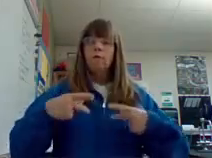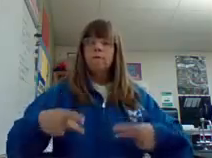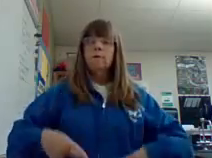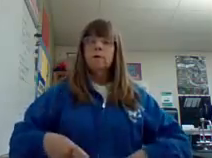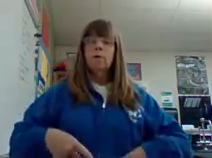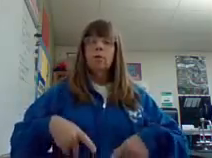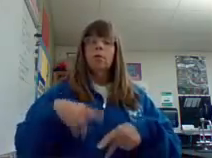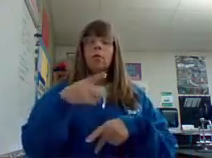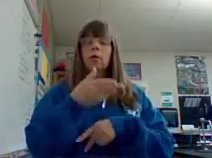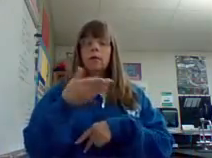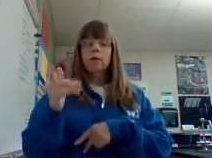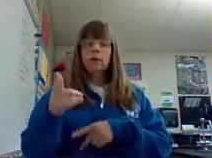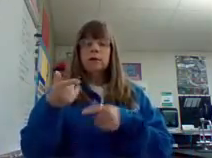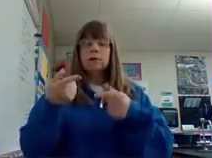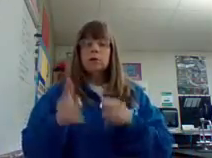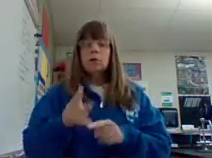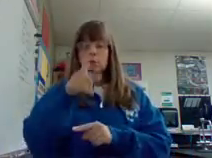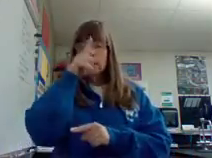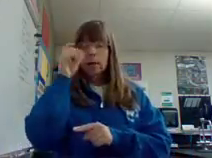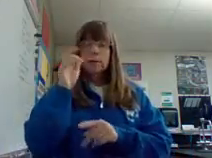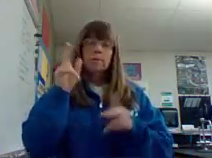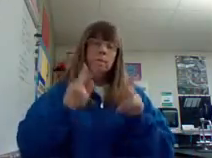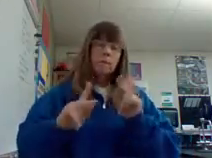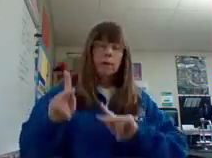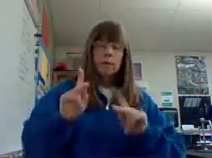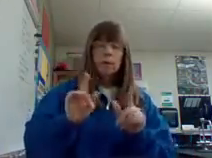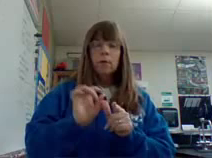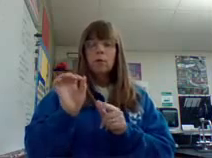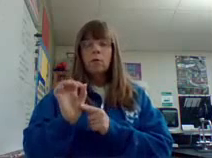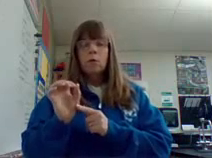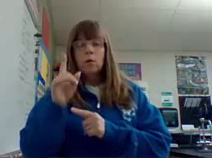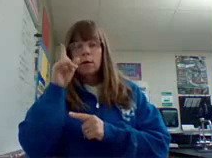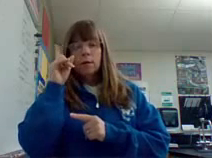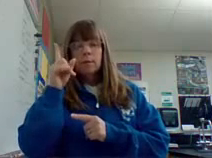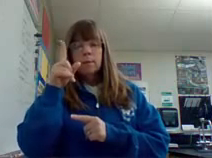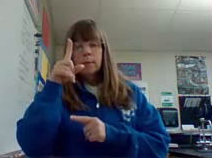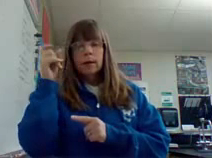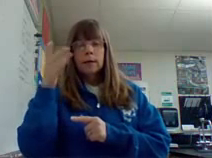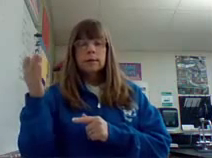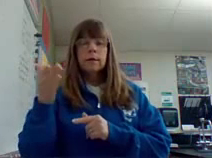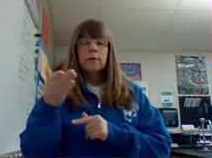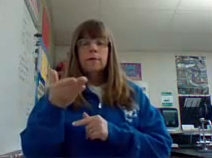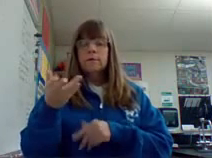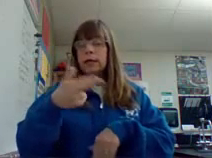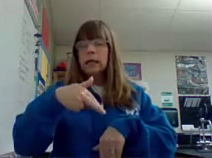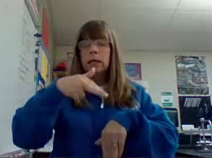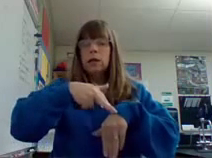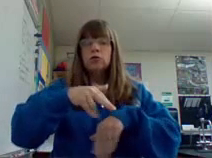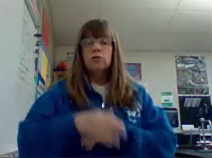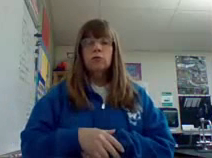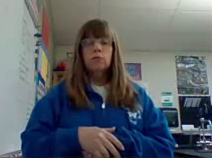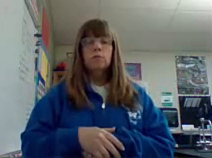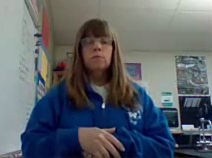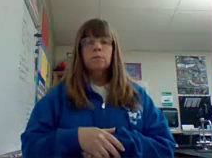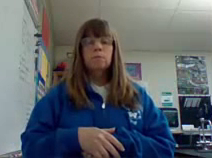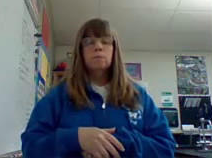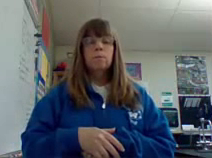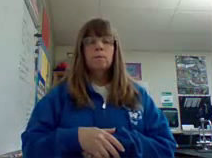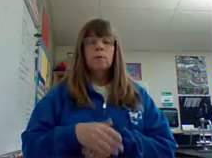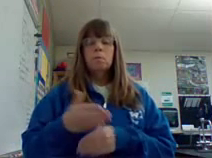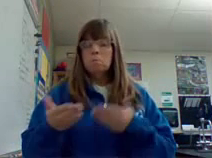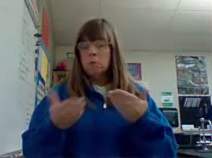occur sometimes because of people and sometimes because of just nature. So the climate